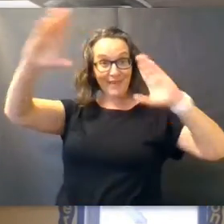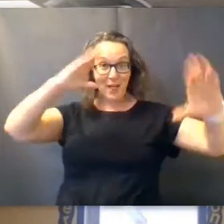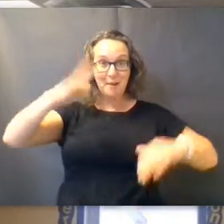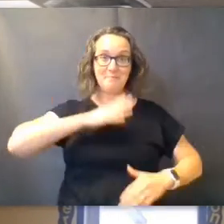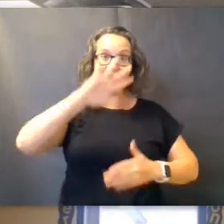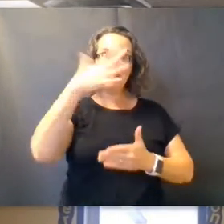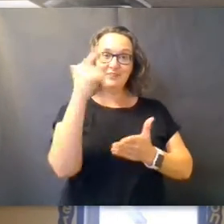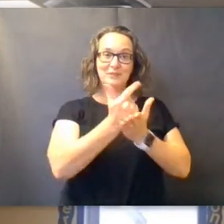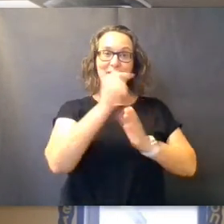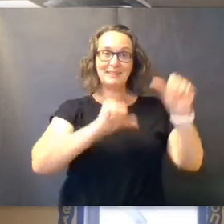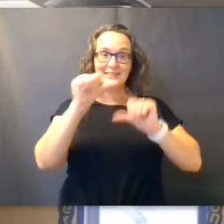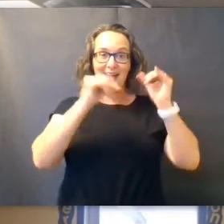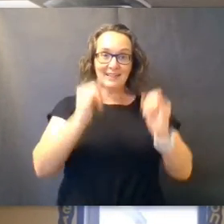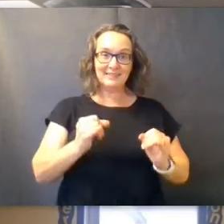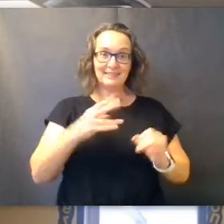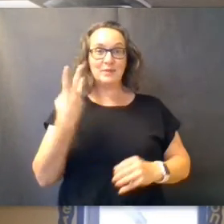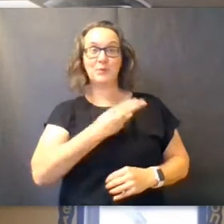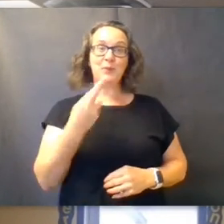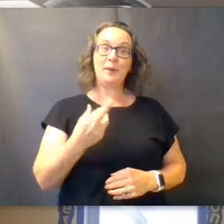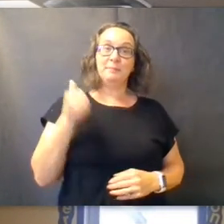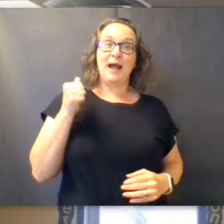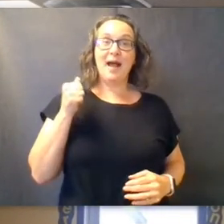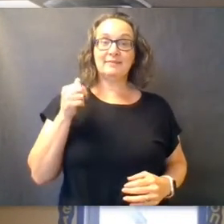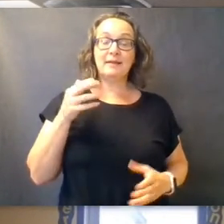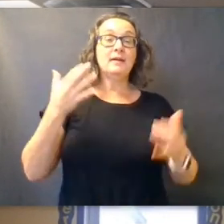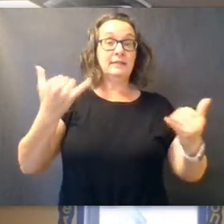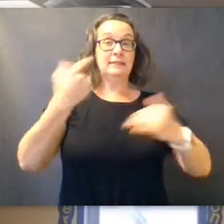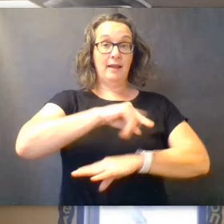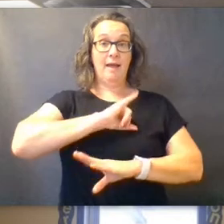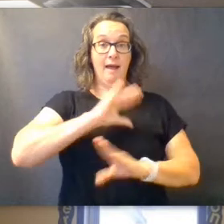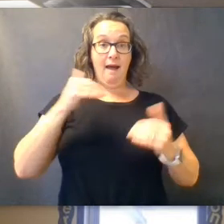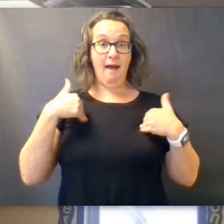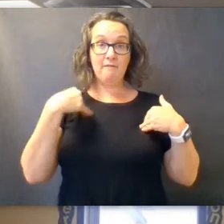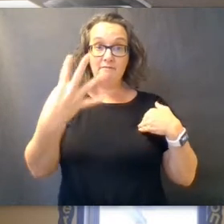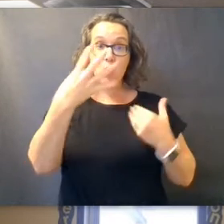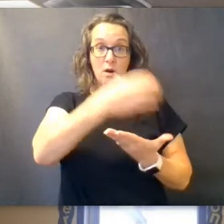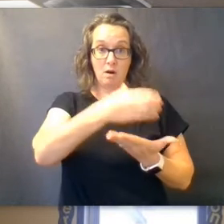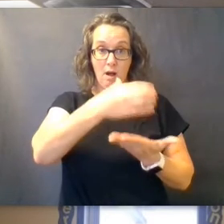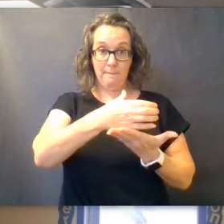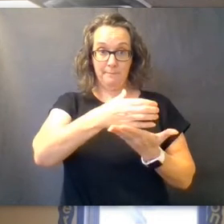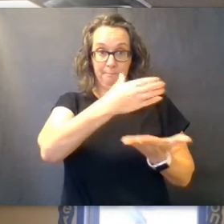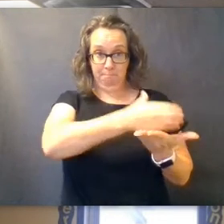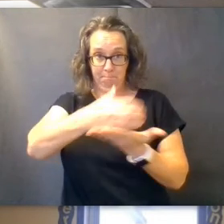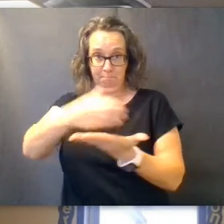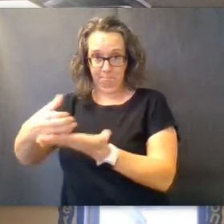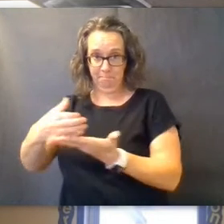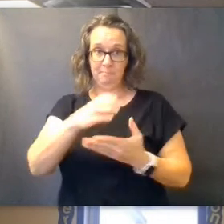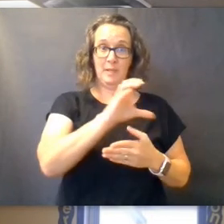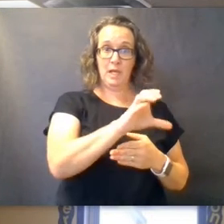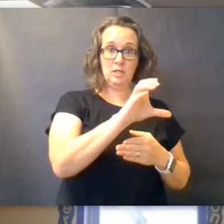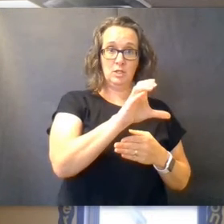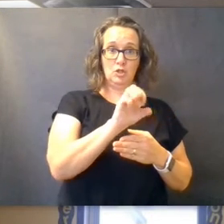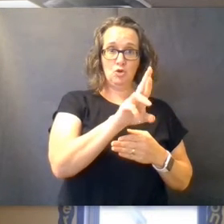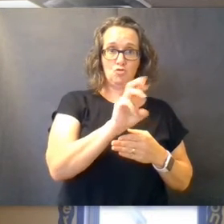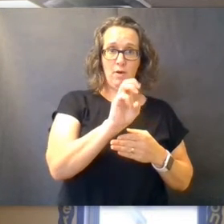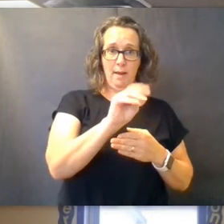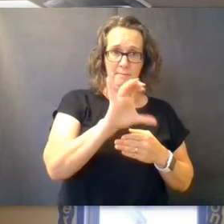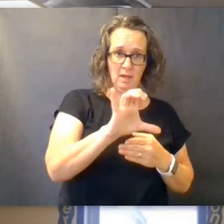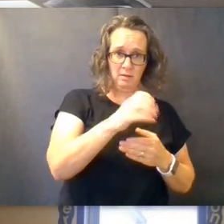fifth grade scientist. We're back. So today I've got 4 cups. I've got a ceramic coffee cup, I've got a